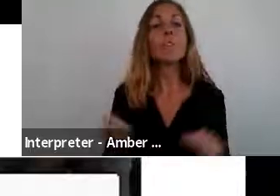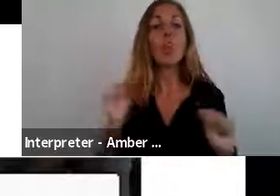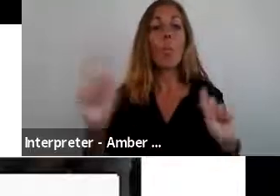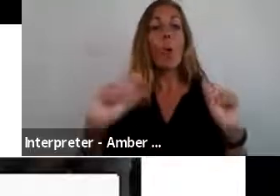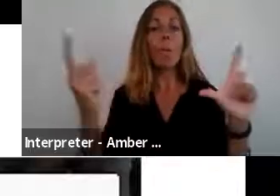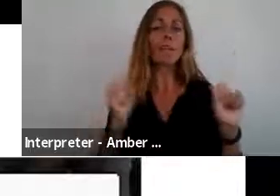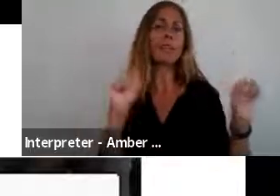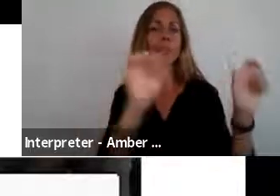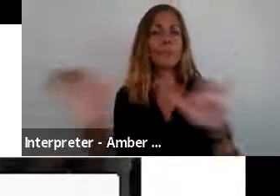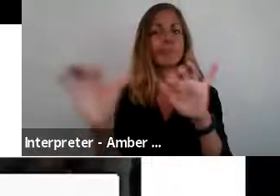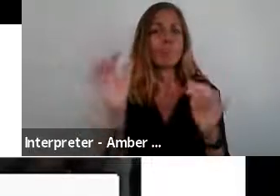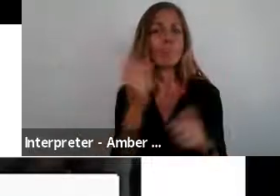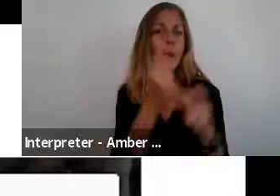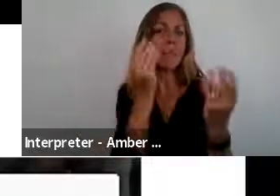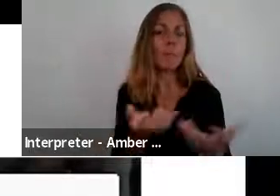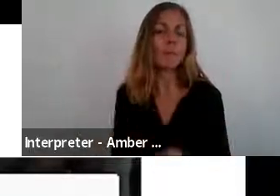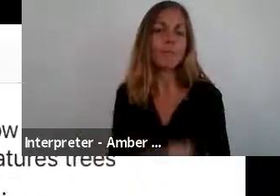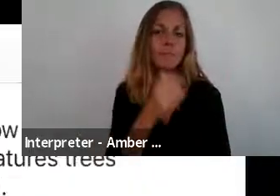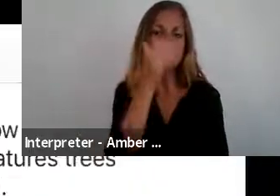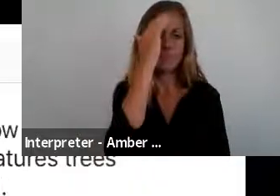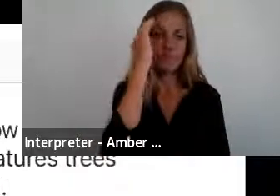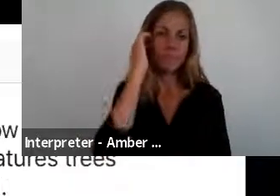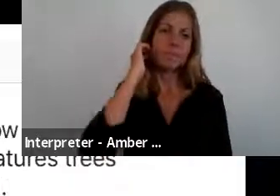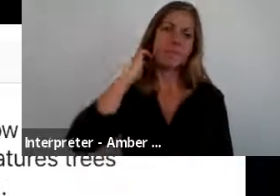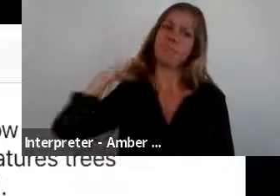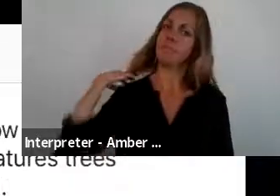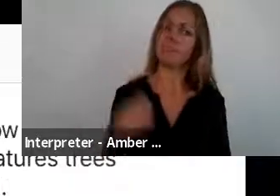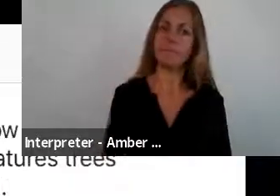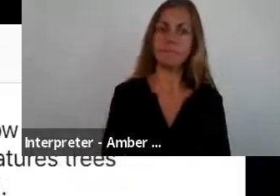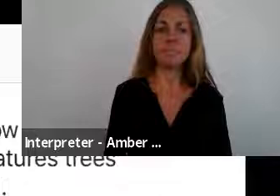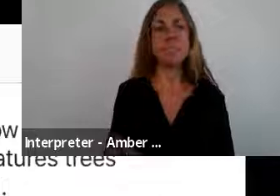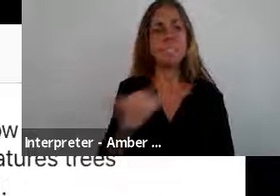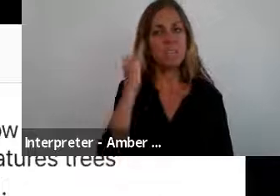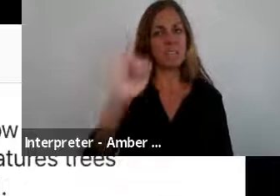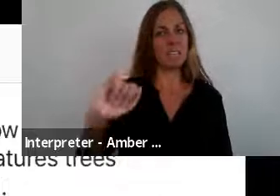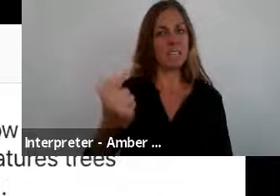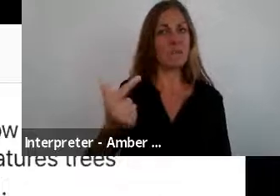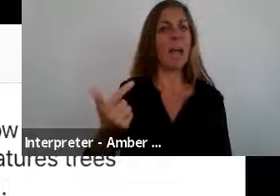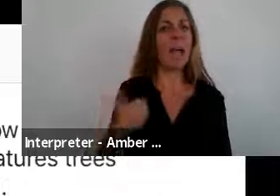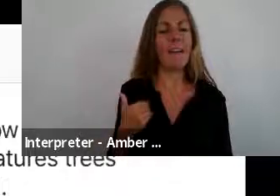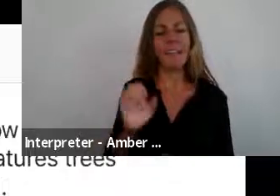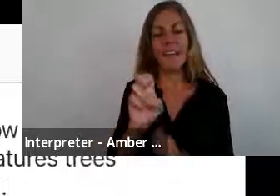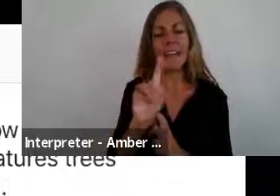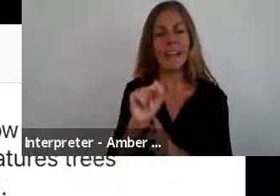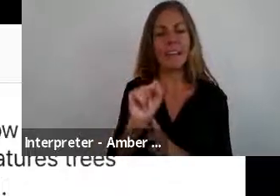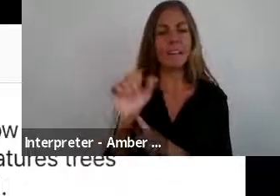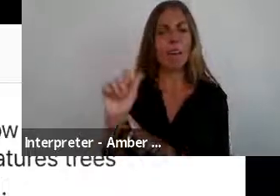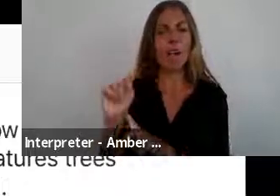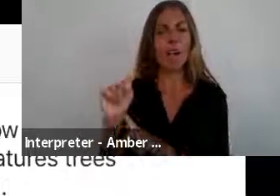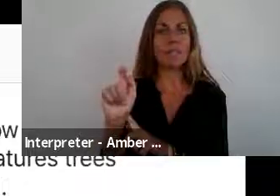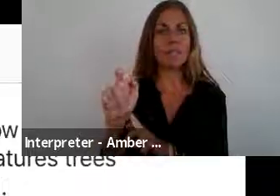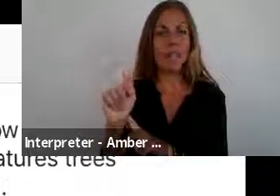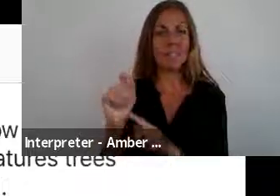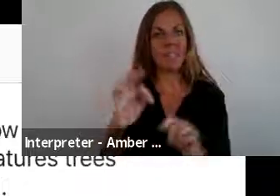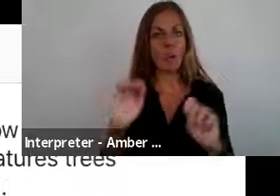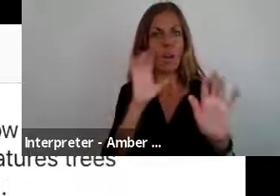the correct information there that you'd like it to have. And similarly on Instagram, it has an edit alt text when you're on a graphic, and